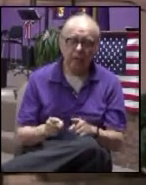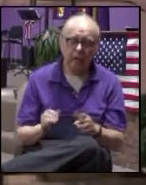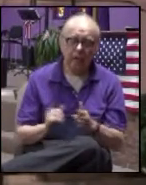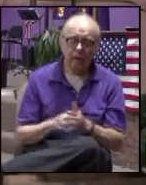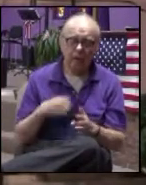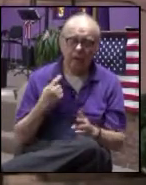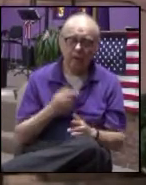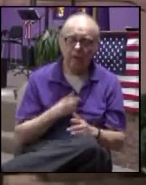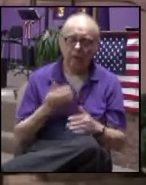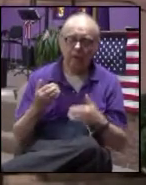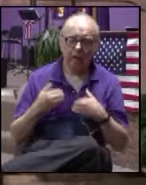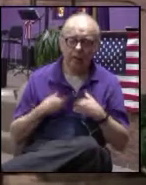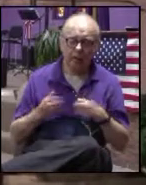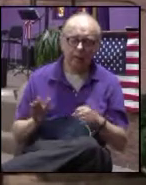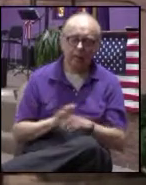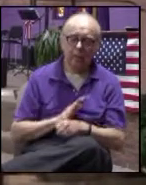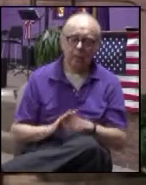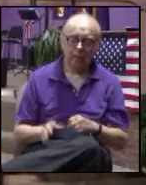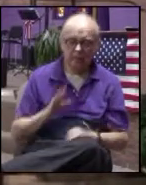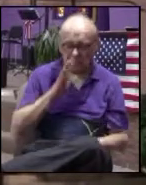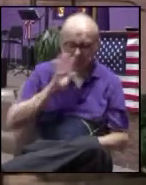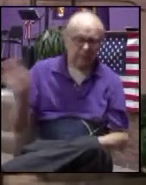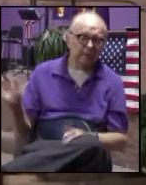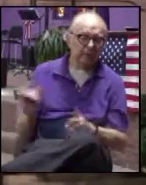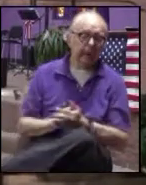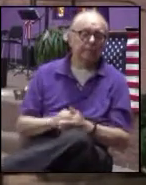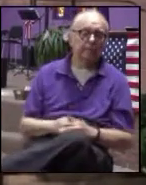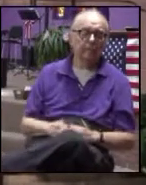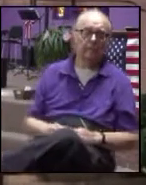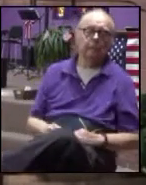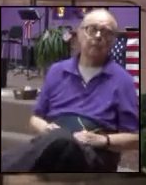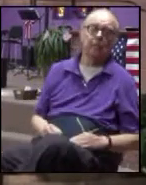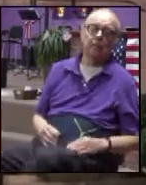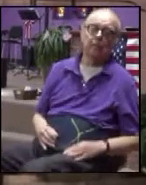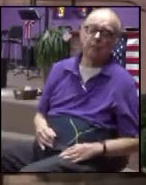that we have totally ignored.